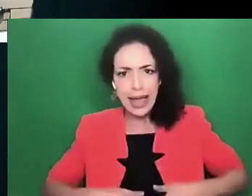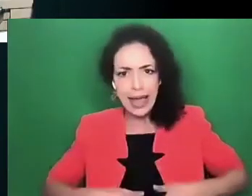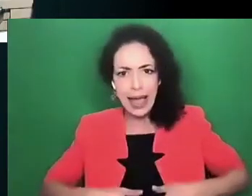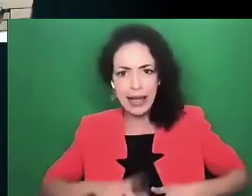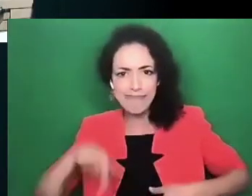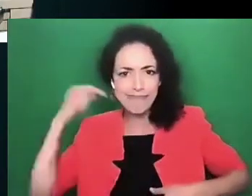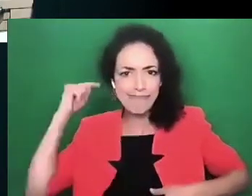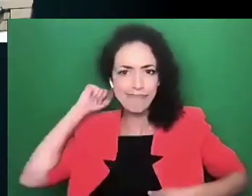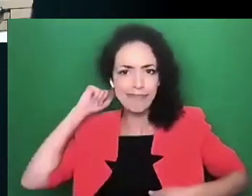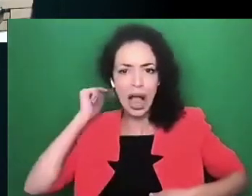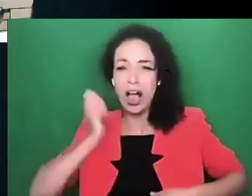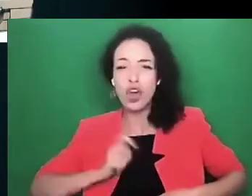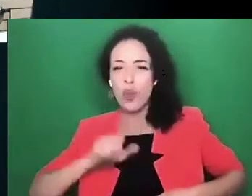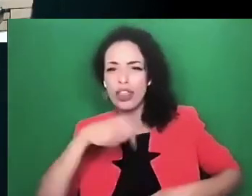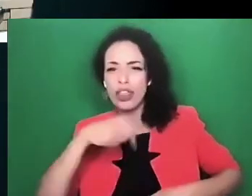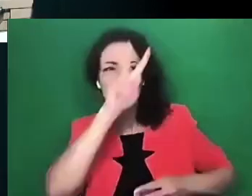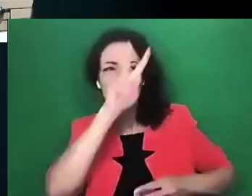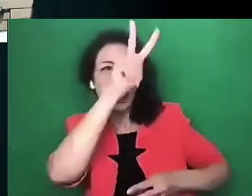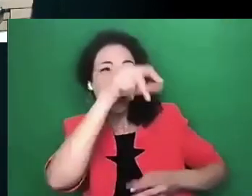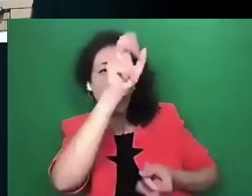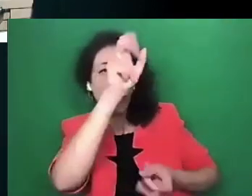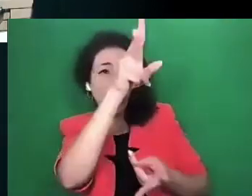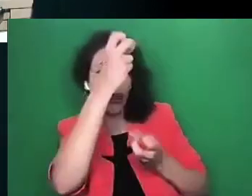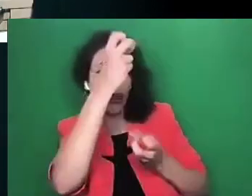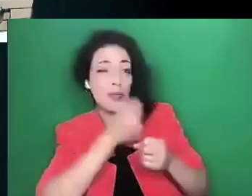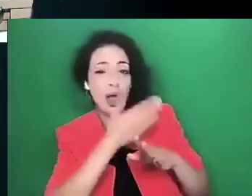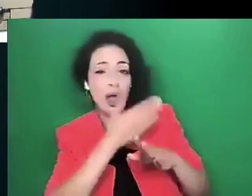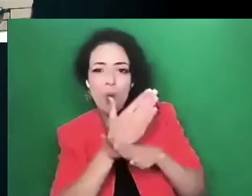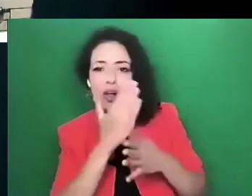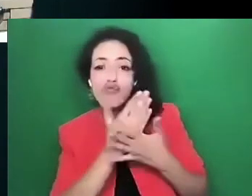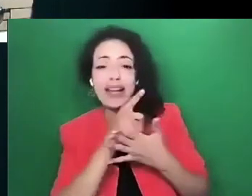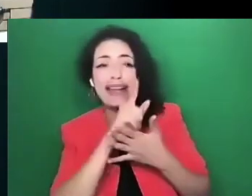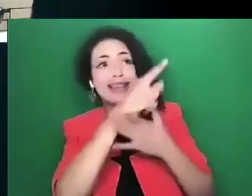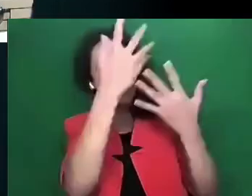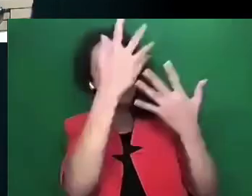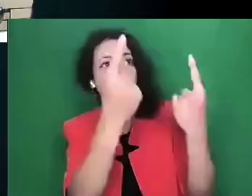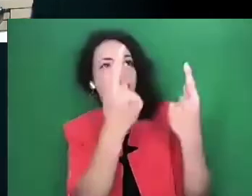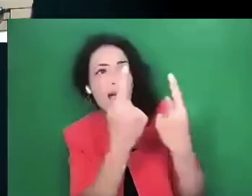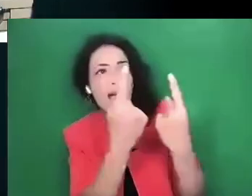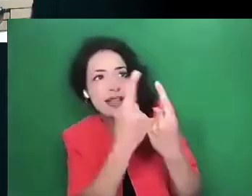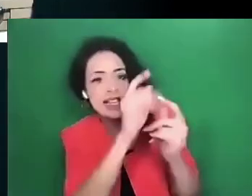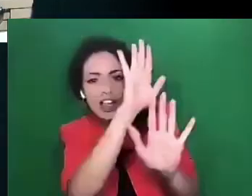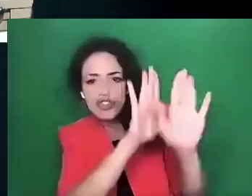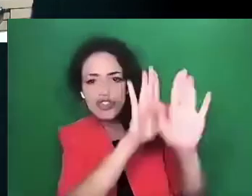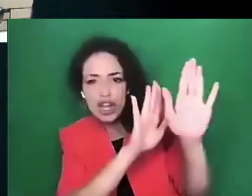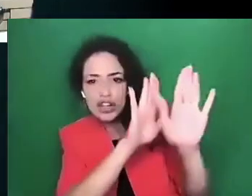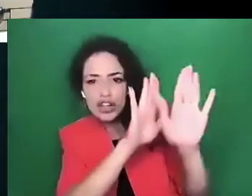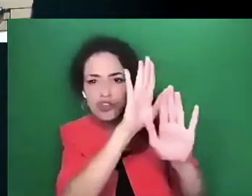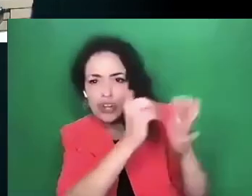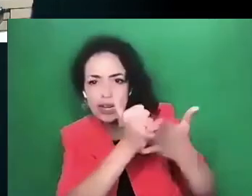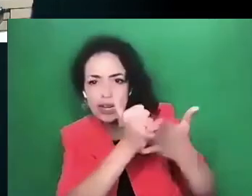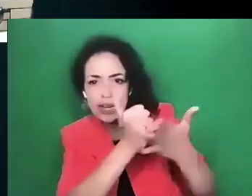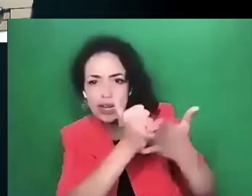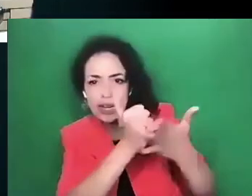I think the work is more like a gesture that should create that heartbeat, or like create, like evoke that particle